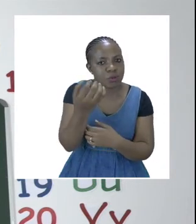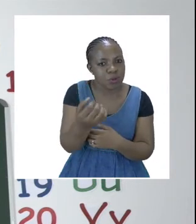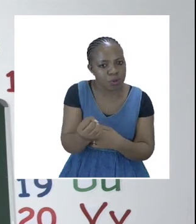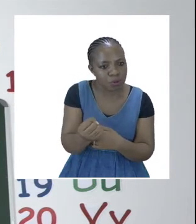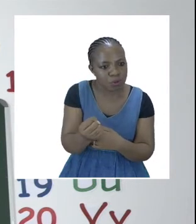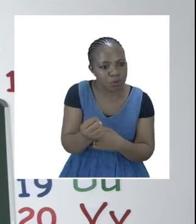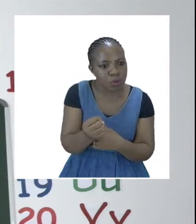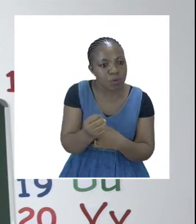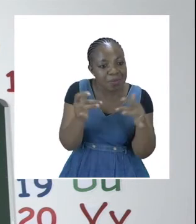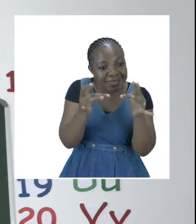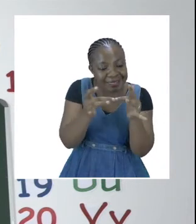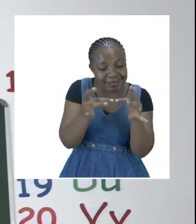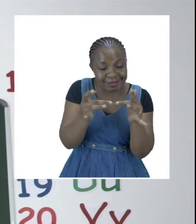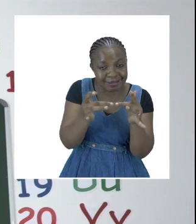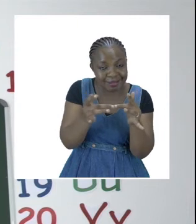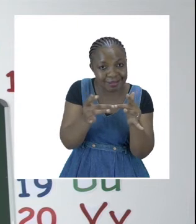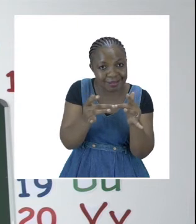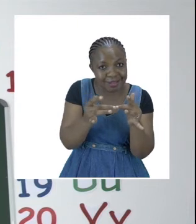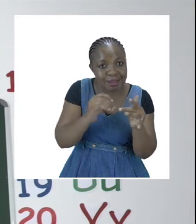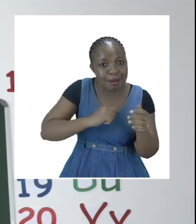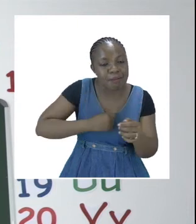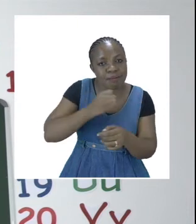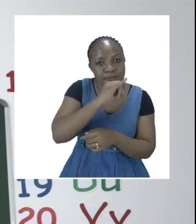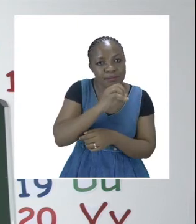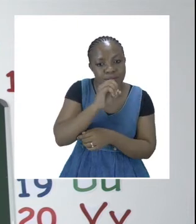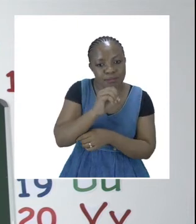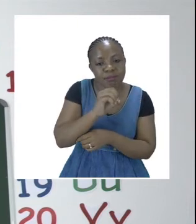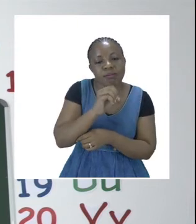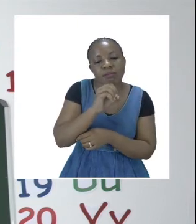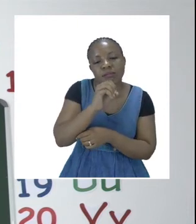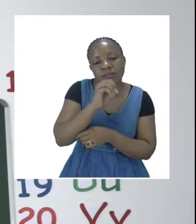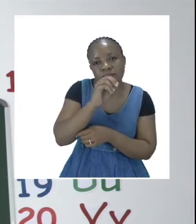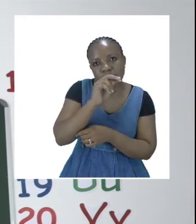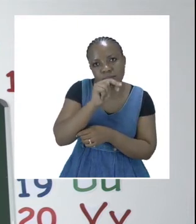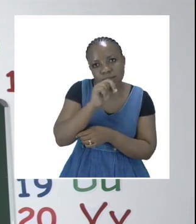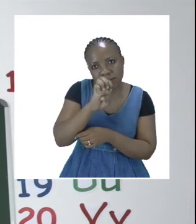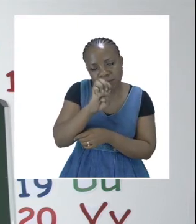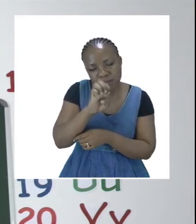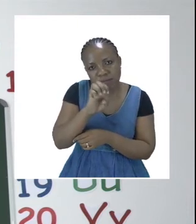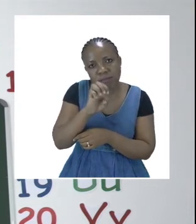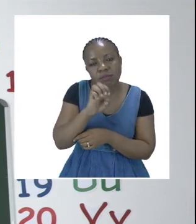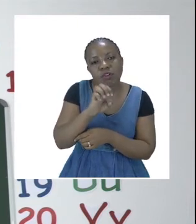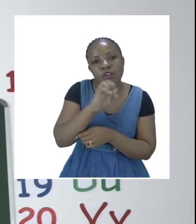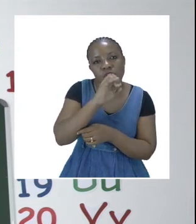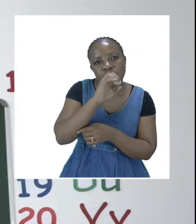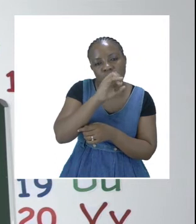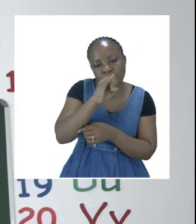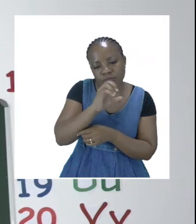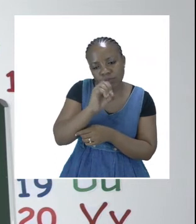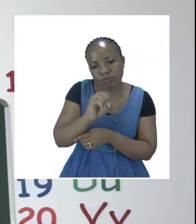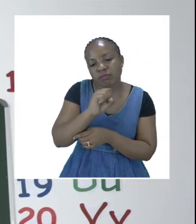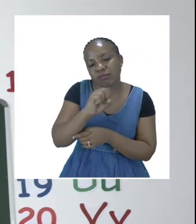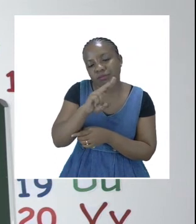our online platforms, MyZone and Zoshi Facebook pages, and in addition,